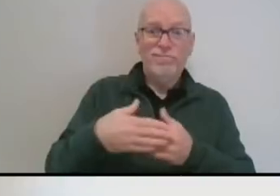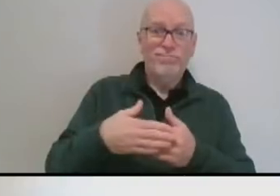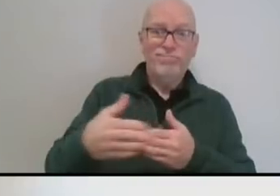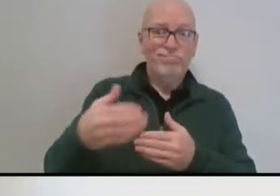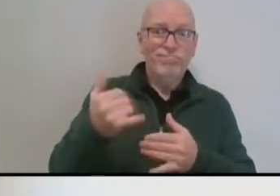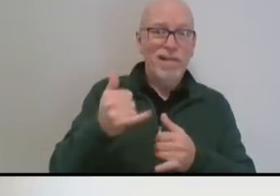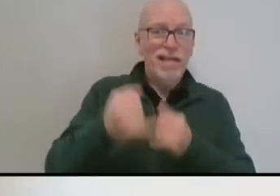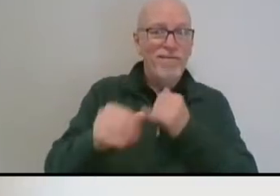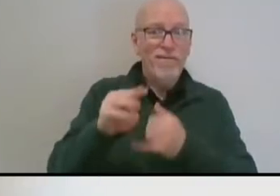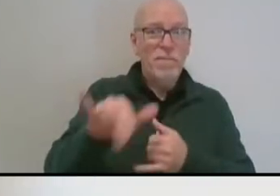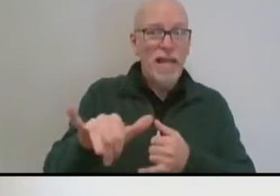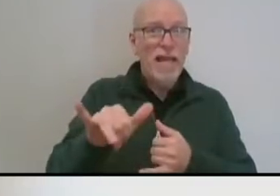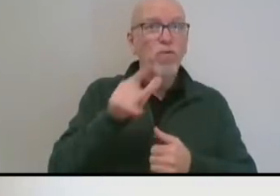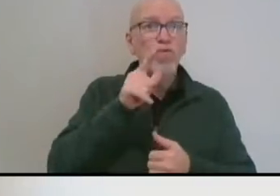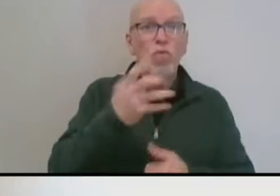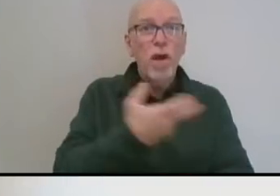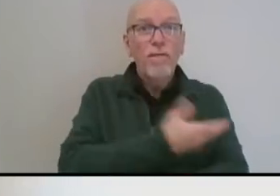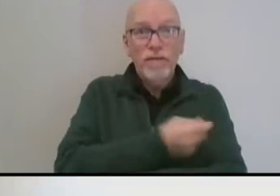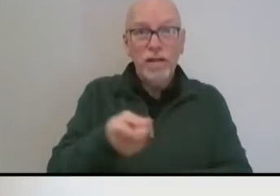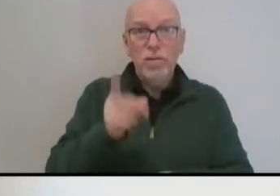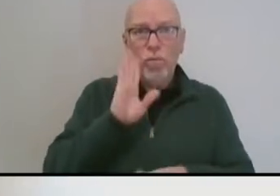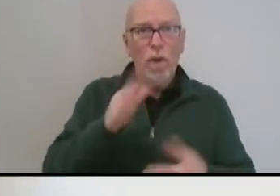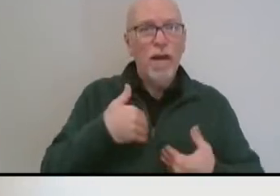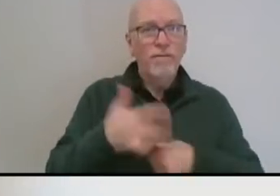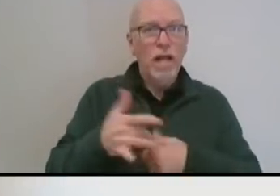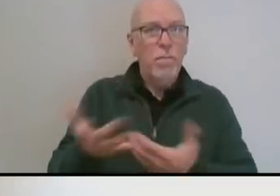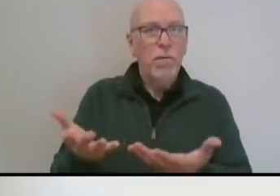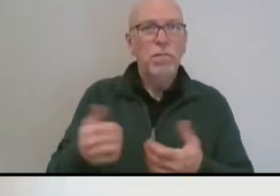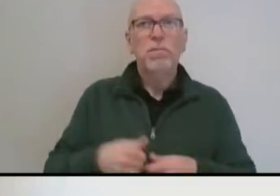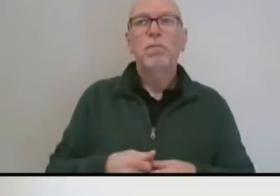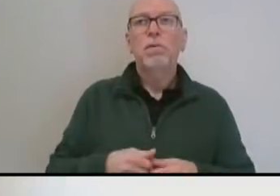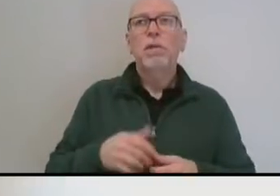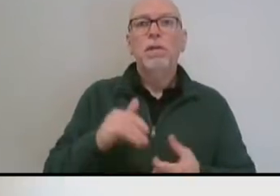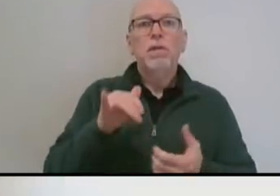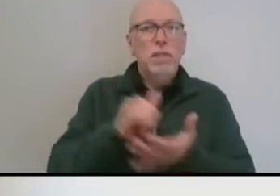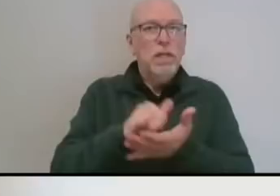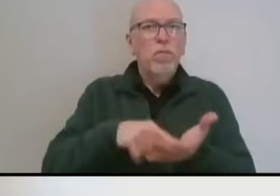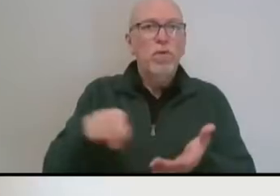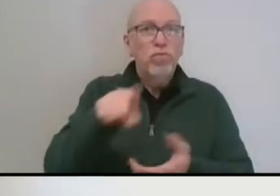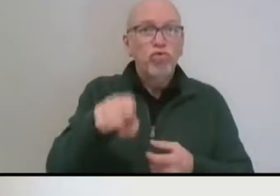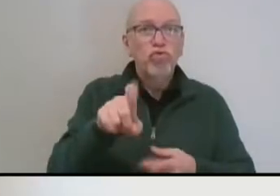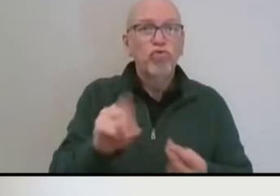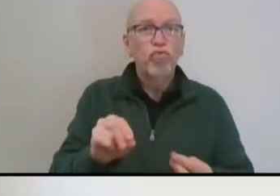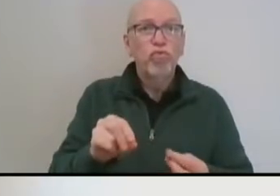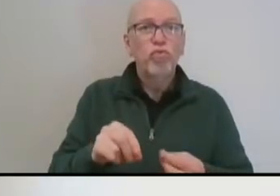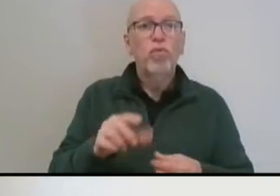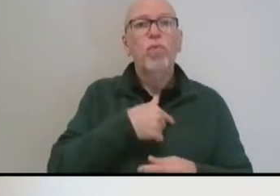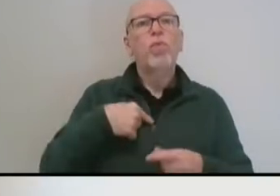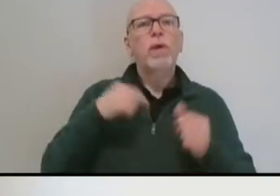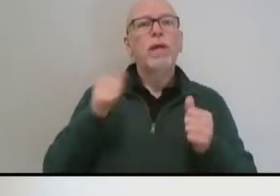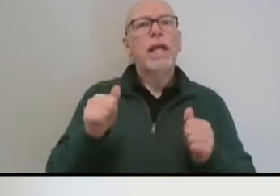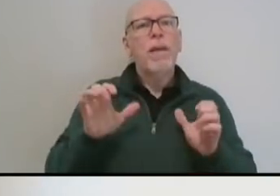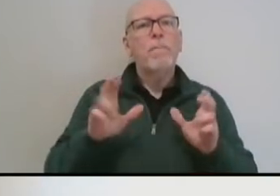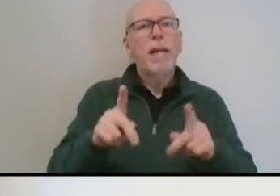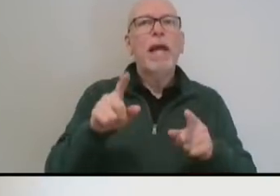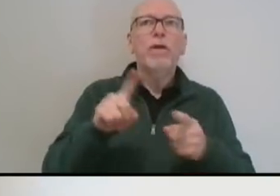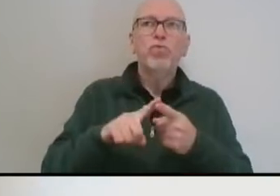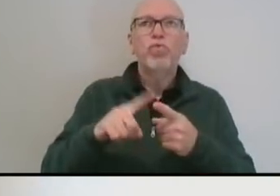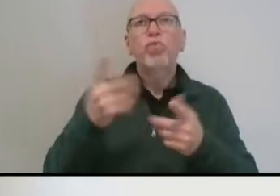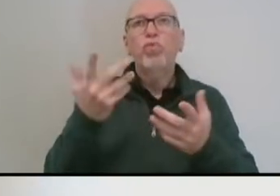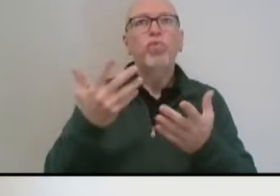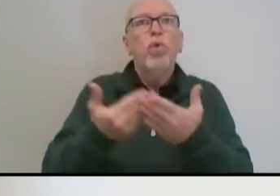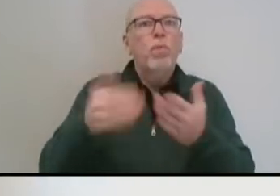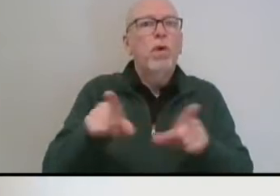the end of May, everybody that wants a vaccine to be able to get a vaccine, then that is what everybody should do so that we can return to some form